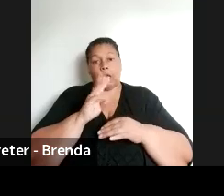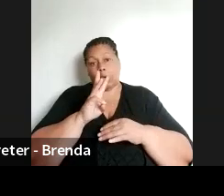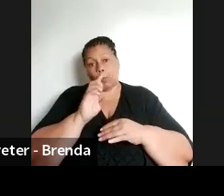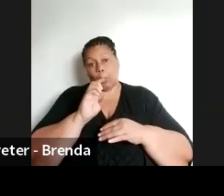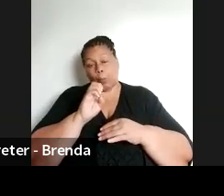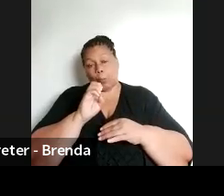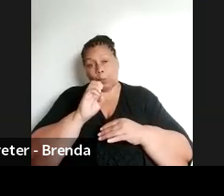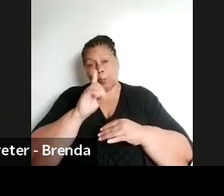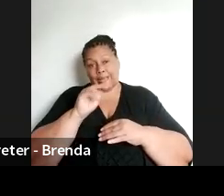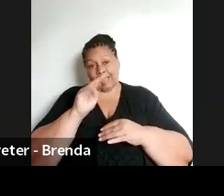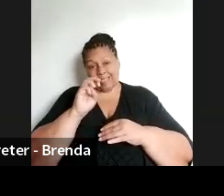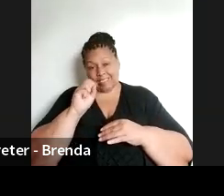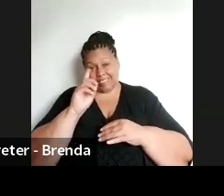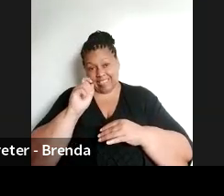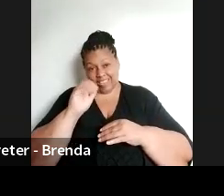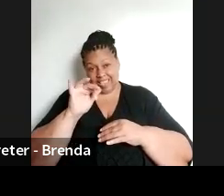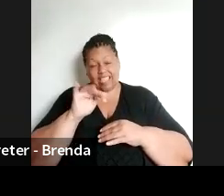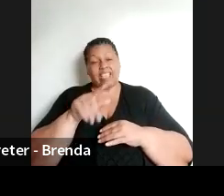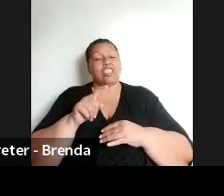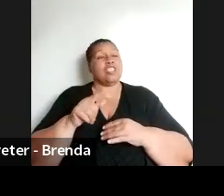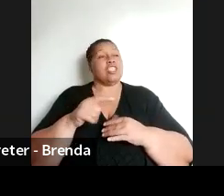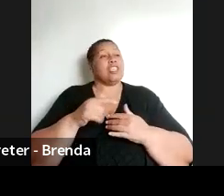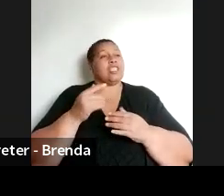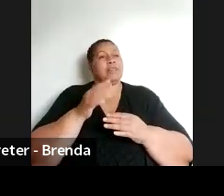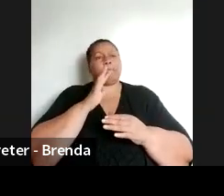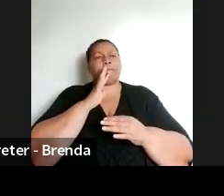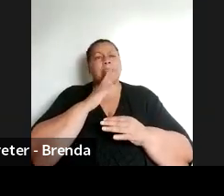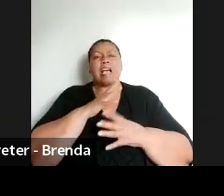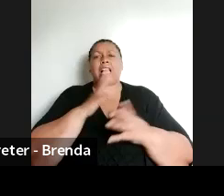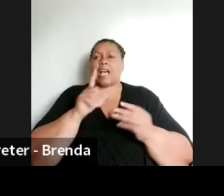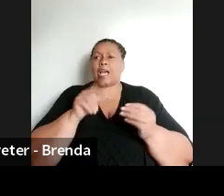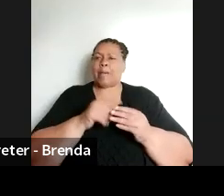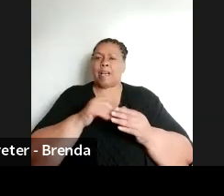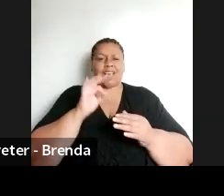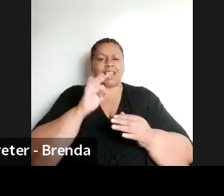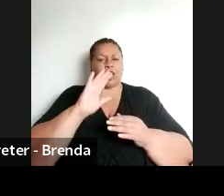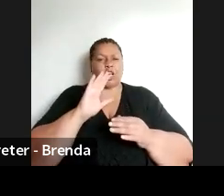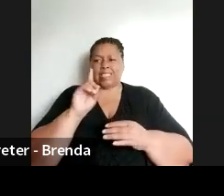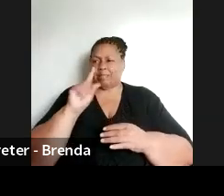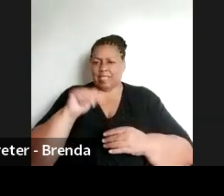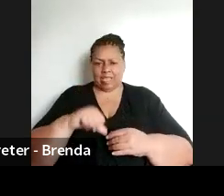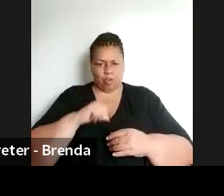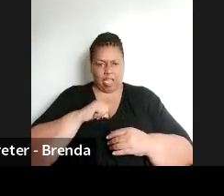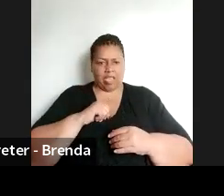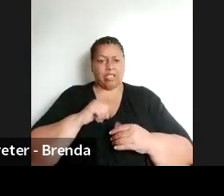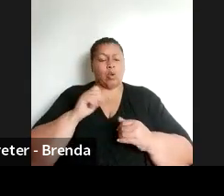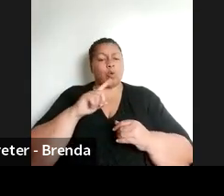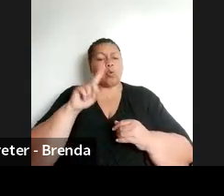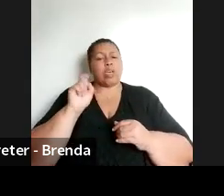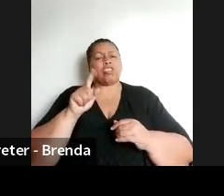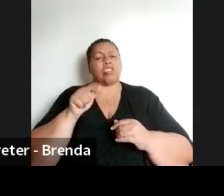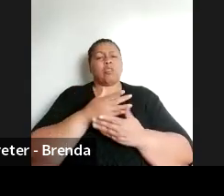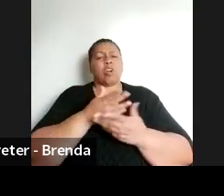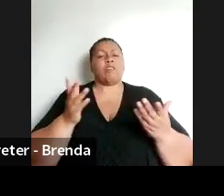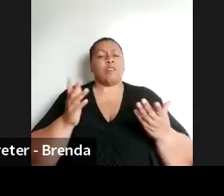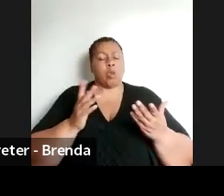her disability pride. So to everybody, what helped you find